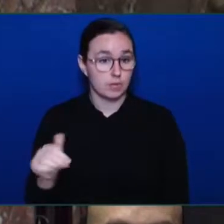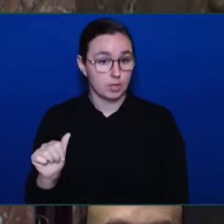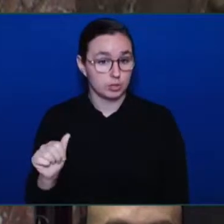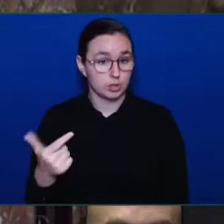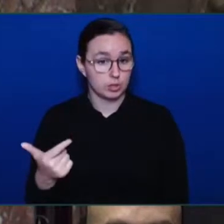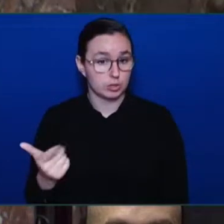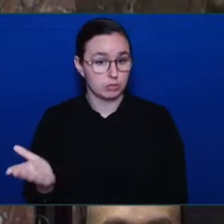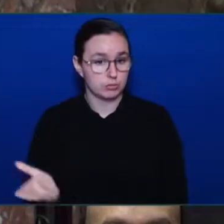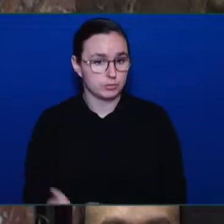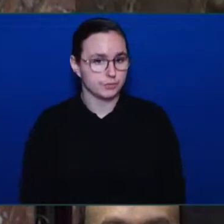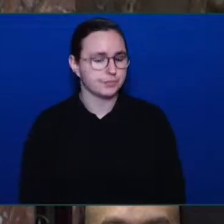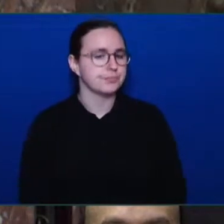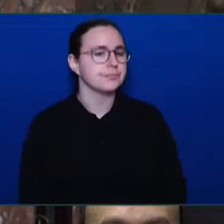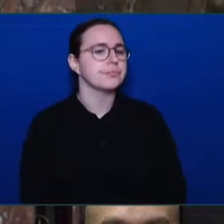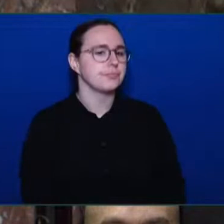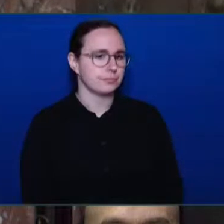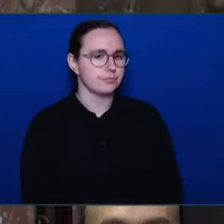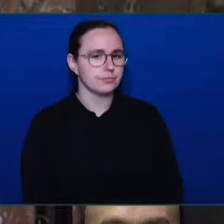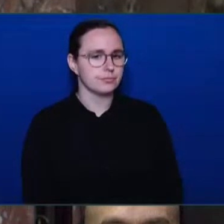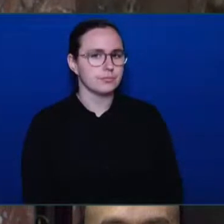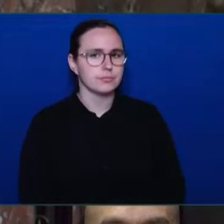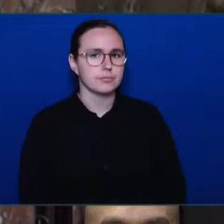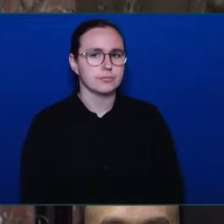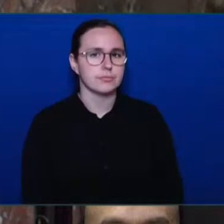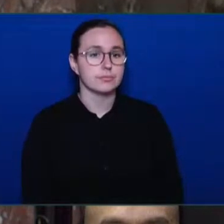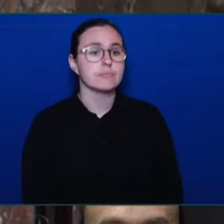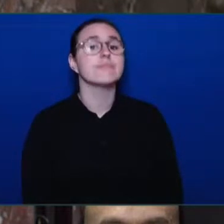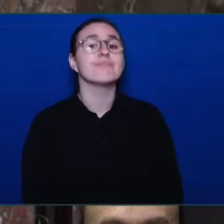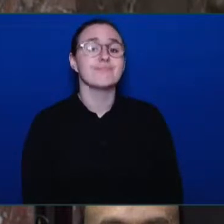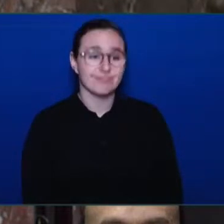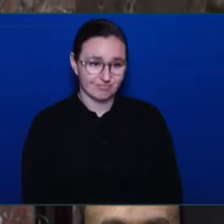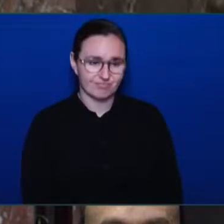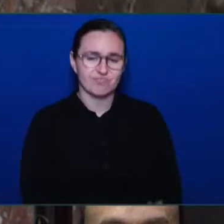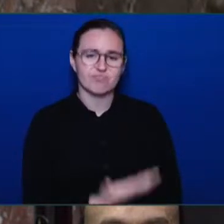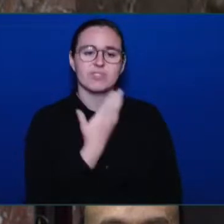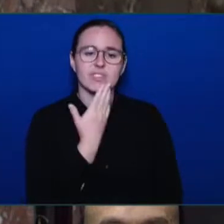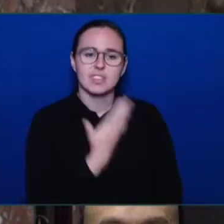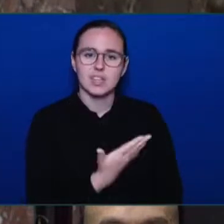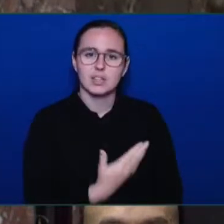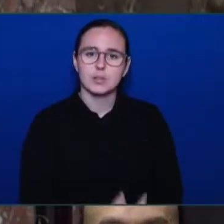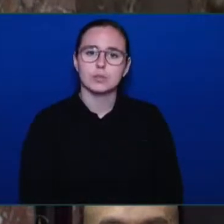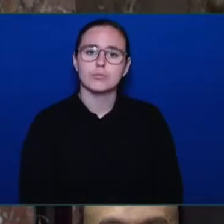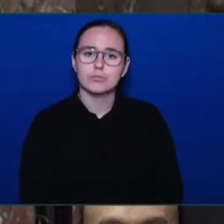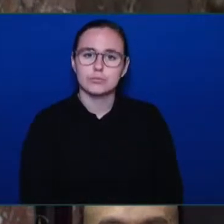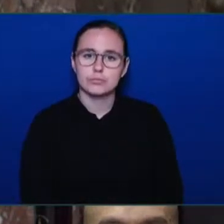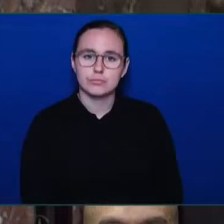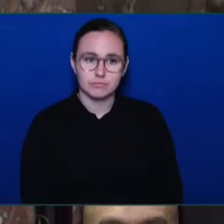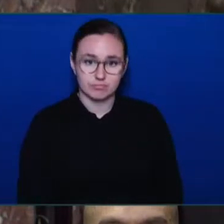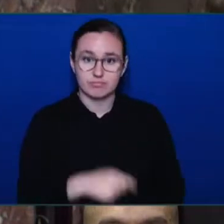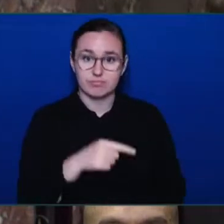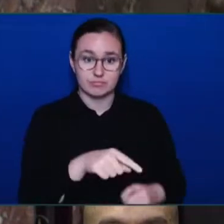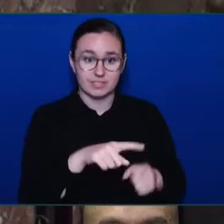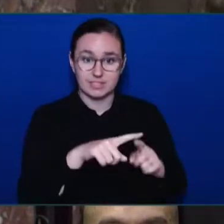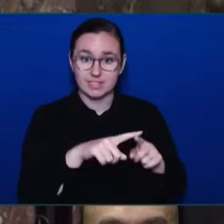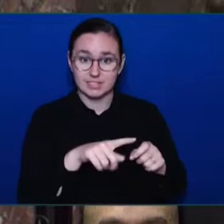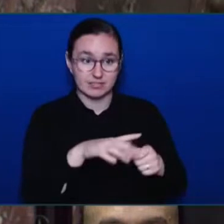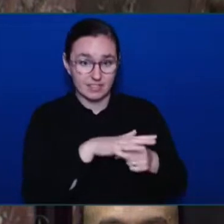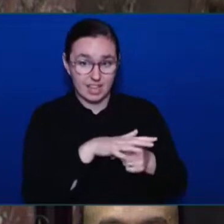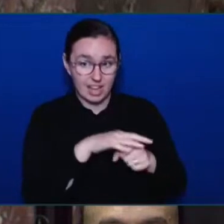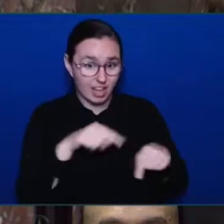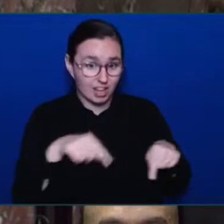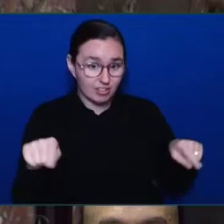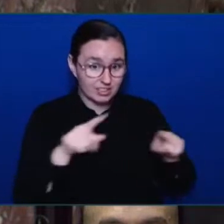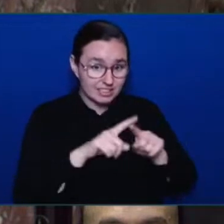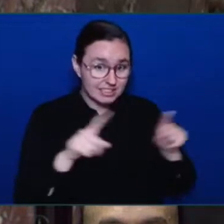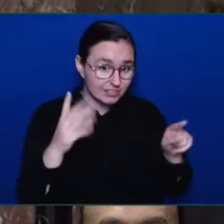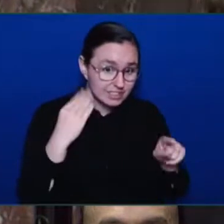There are always differences in trends between jurisdictions, but I have heard loud and clear from all the provinces that they're facing the same issue